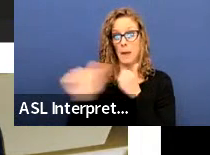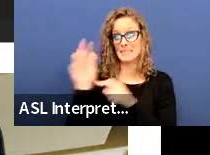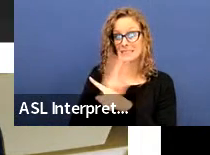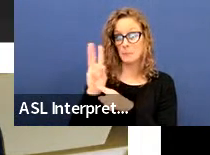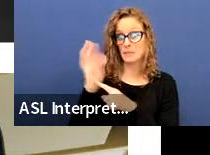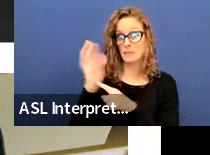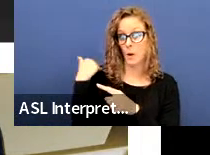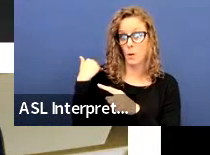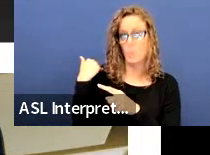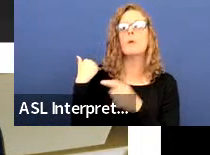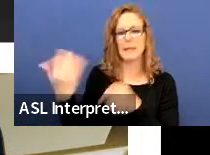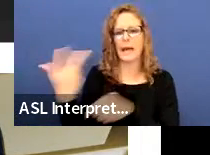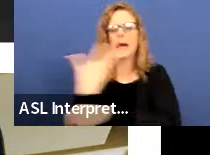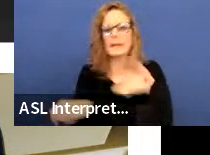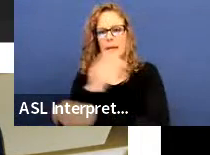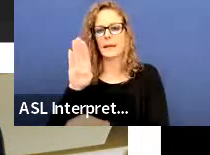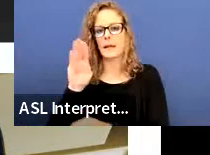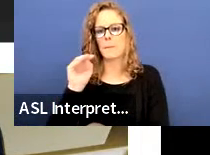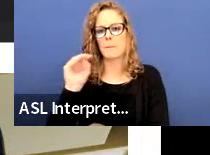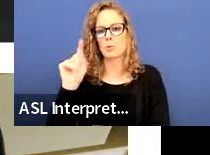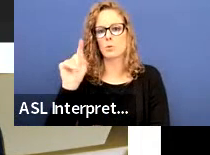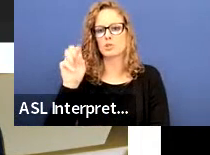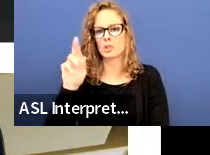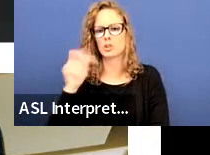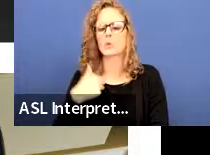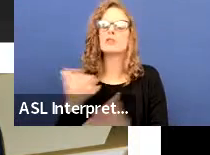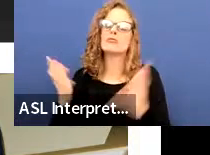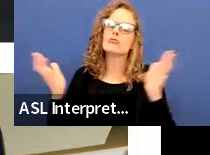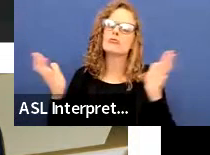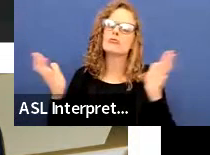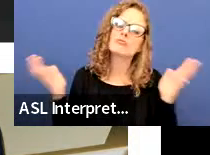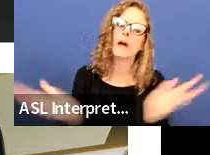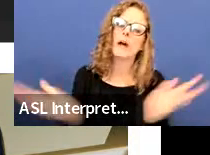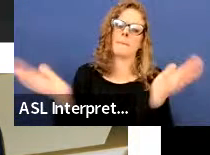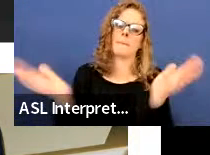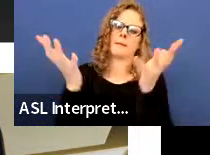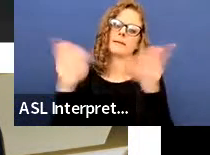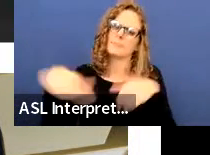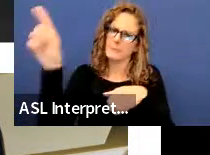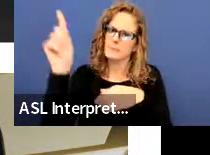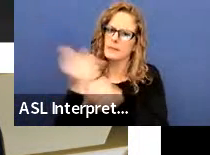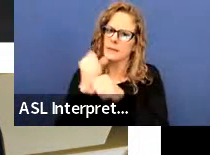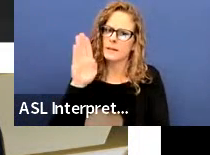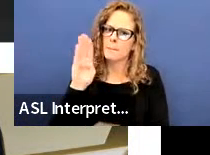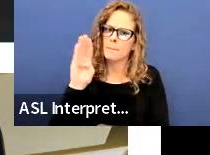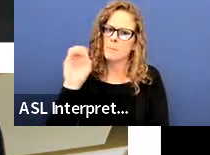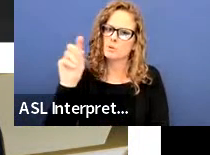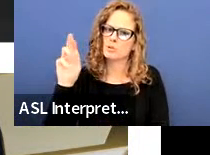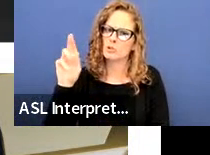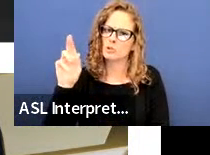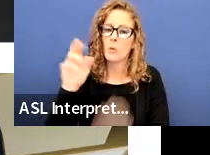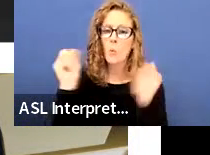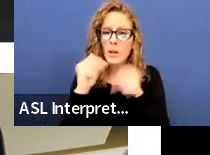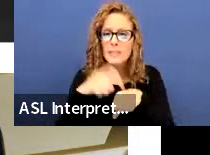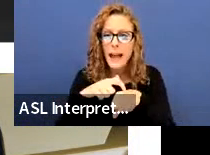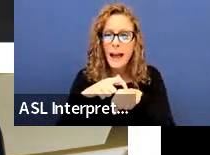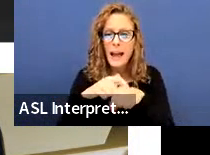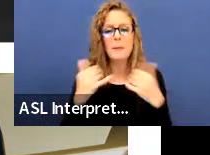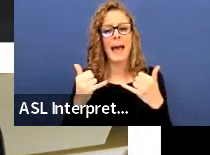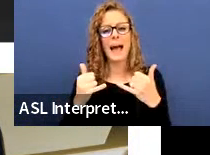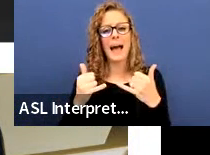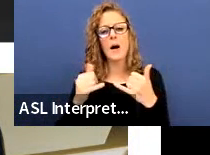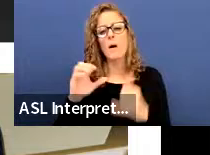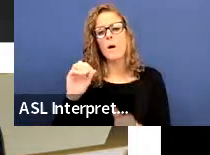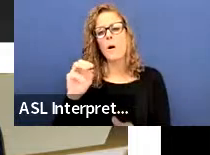can get a booster. And we strongly recommend that people get boosters because with winter coming, Omicron coming, we want to get as